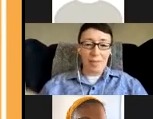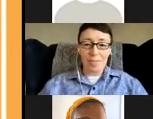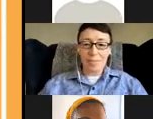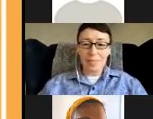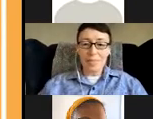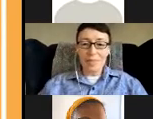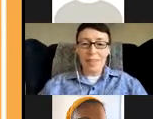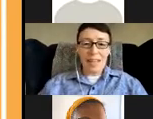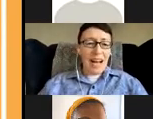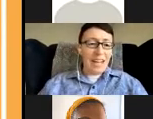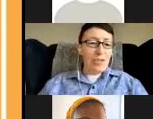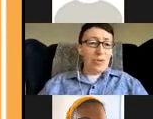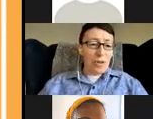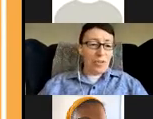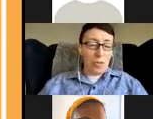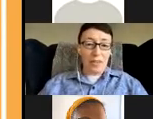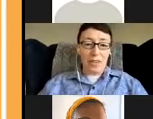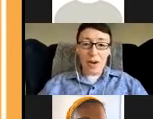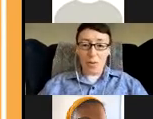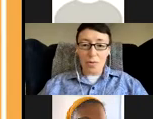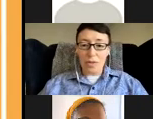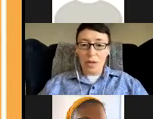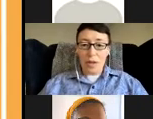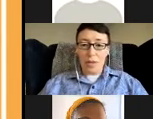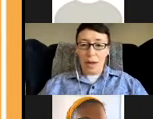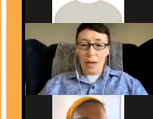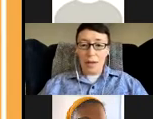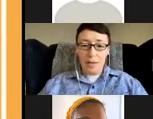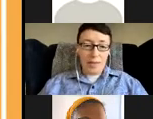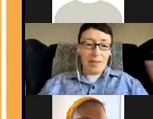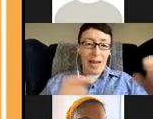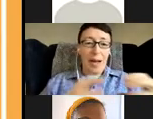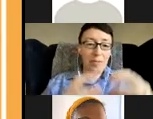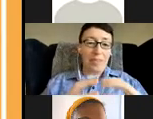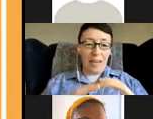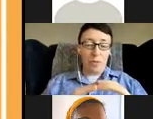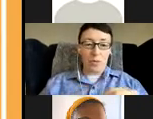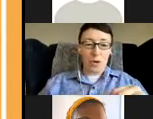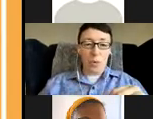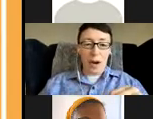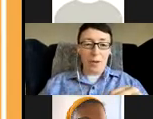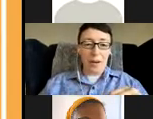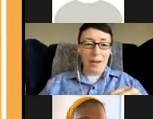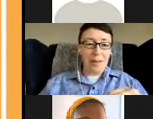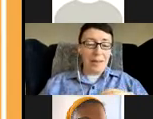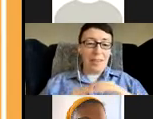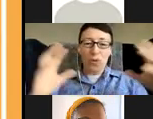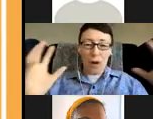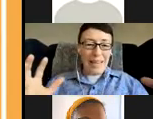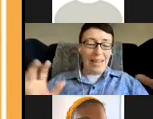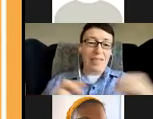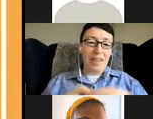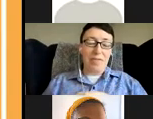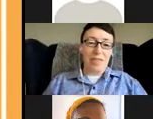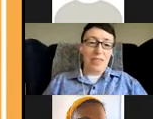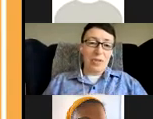care. I do also want to note that this CAPTA language requiring